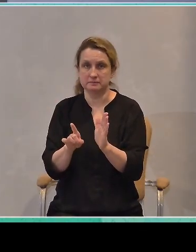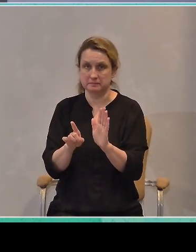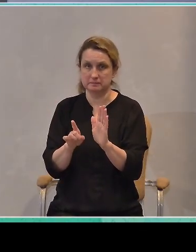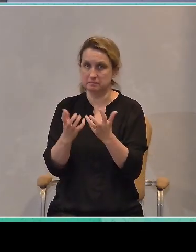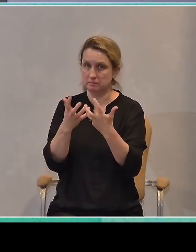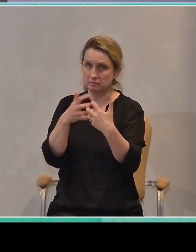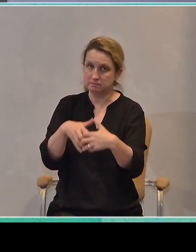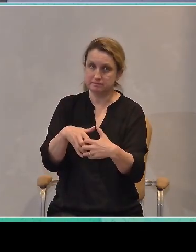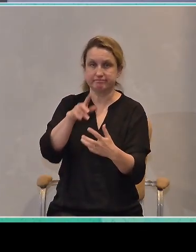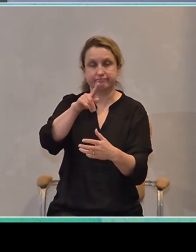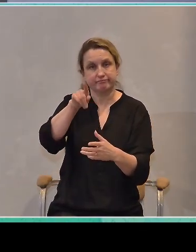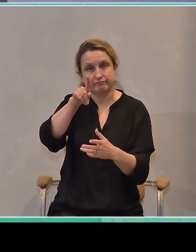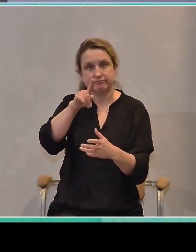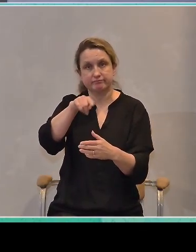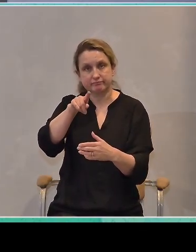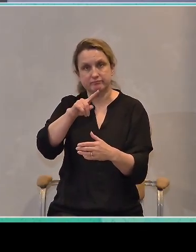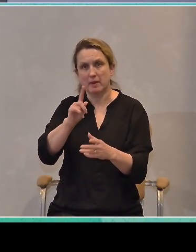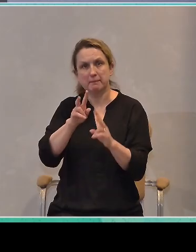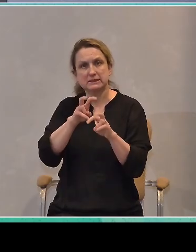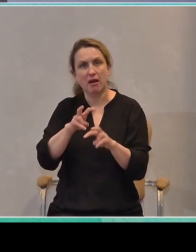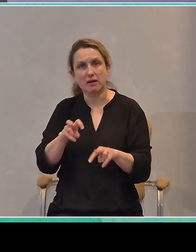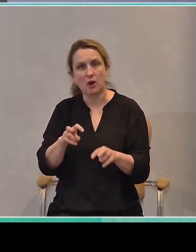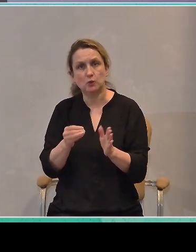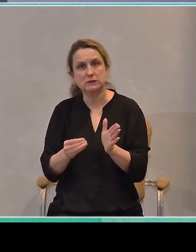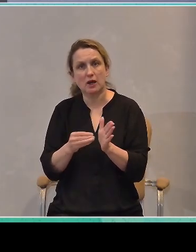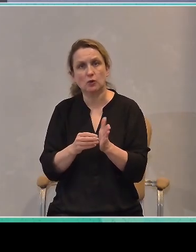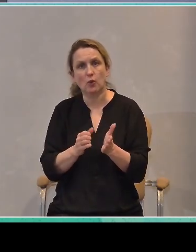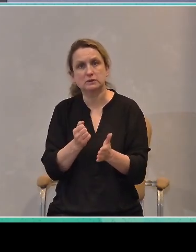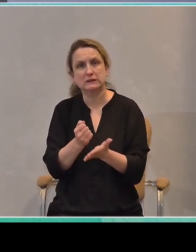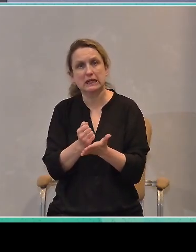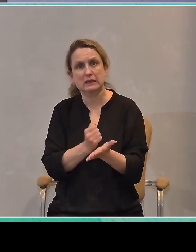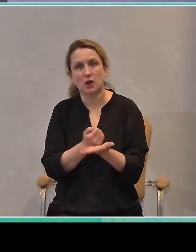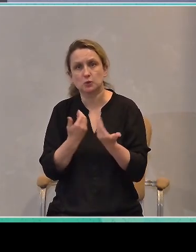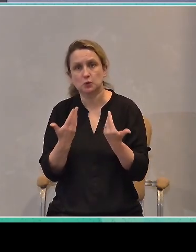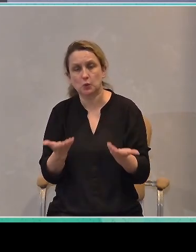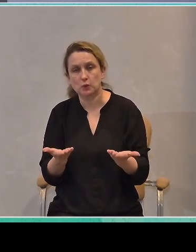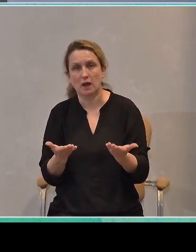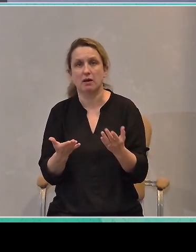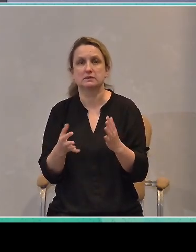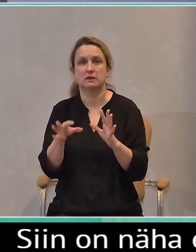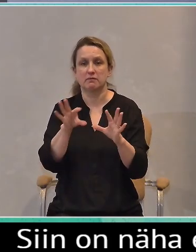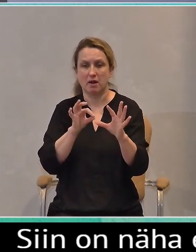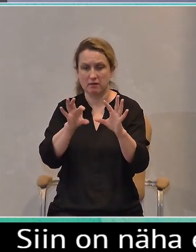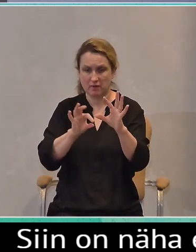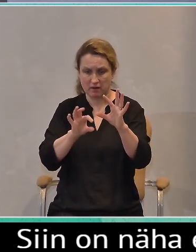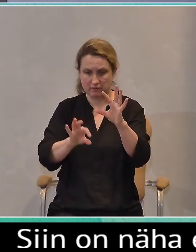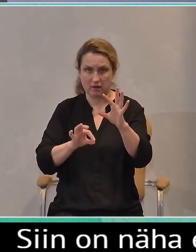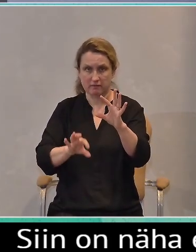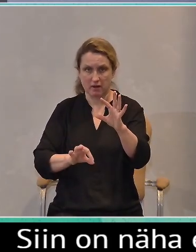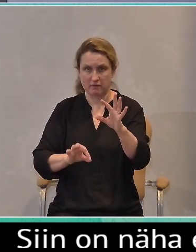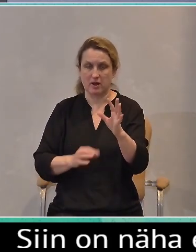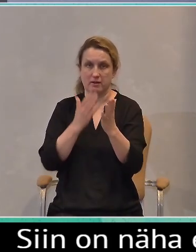history, there is a page for the rare disease about the approved